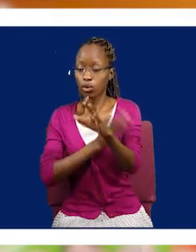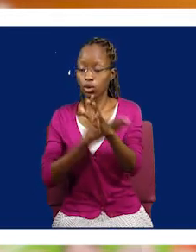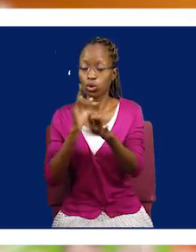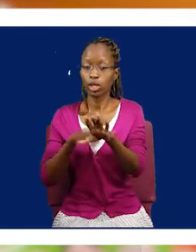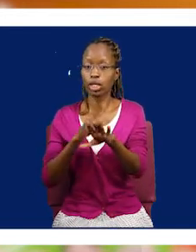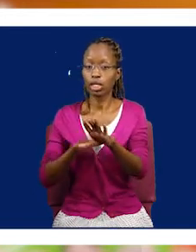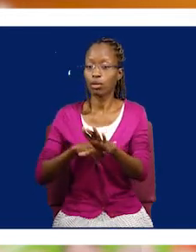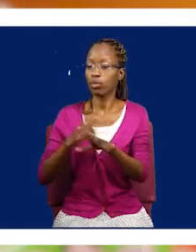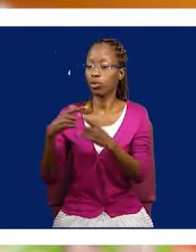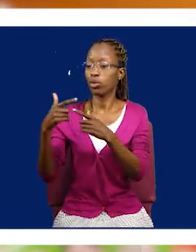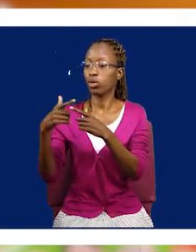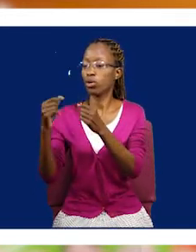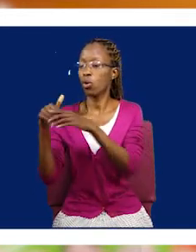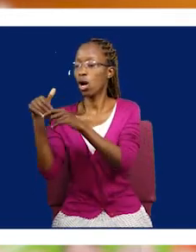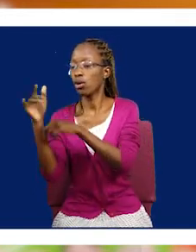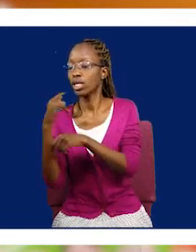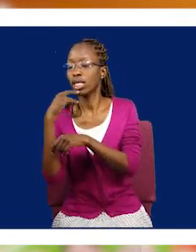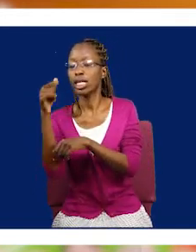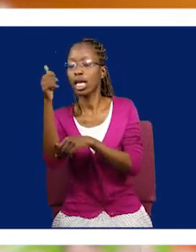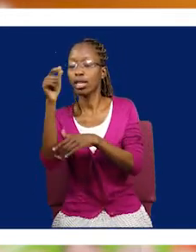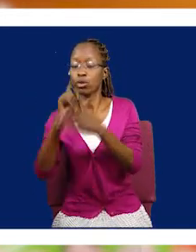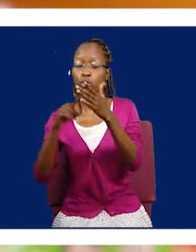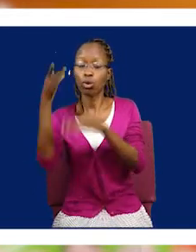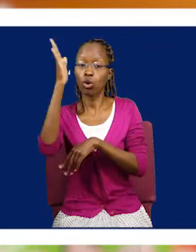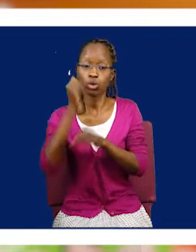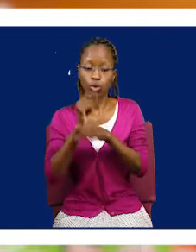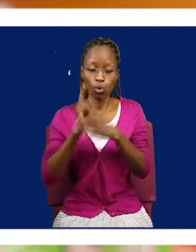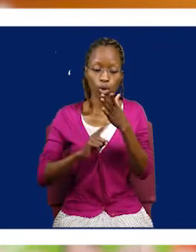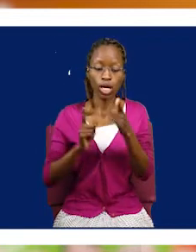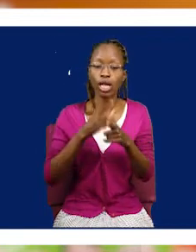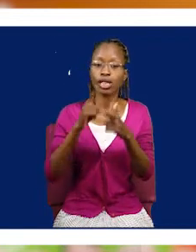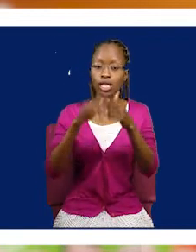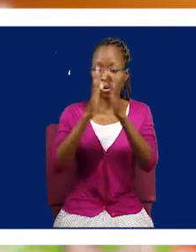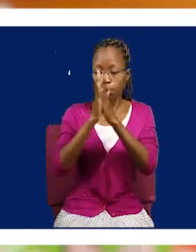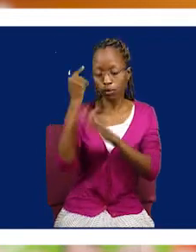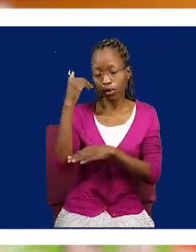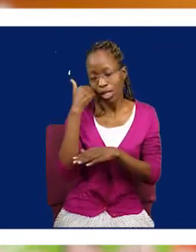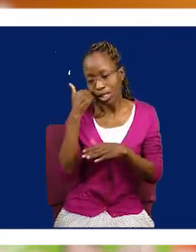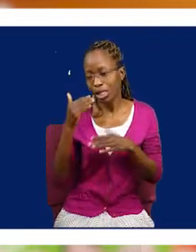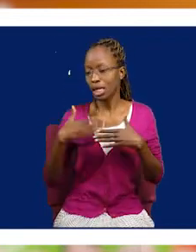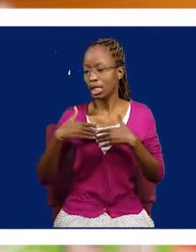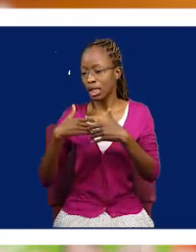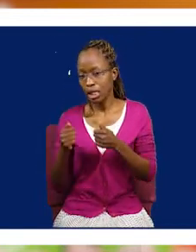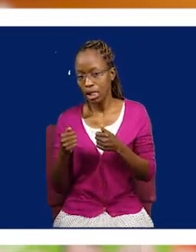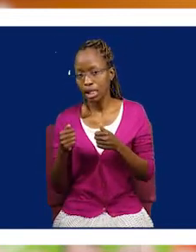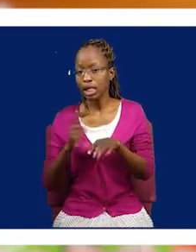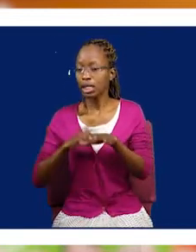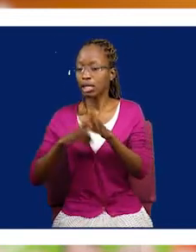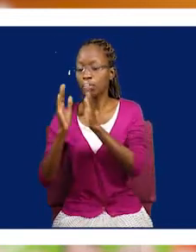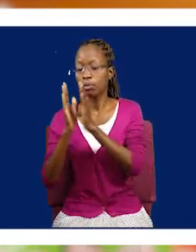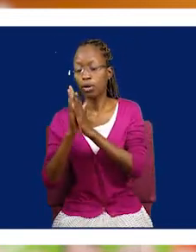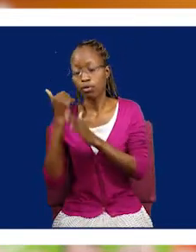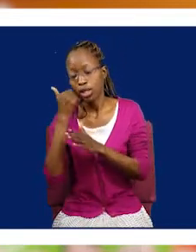out, they tell about others about God and what God has done, and they can pray for the sick. They can, when they pray